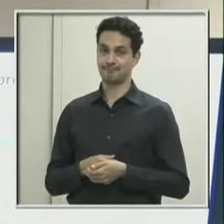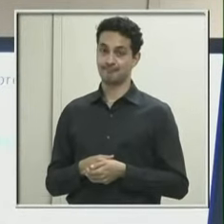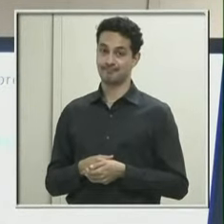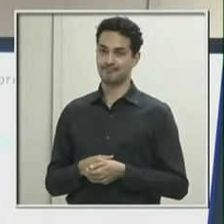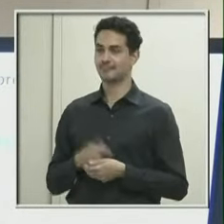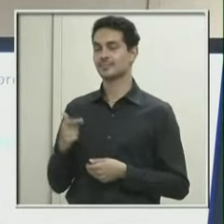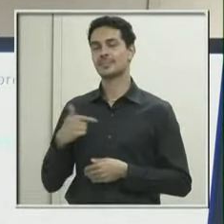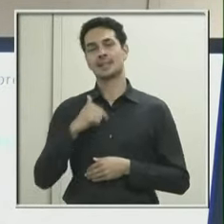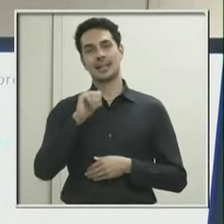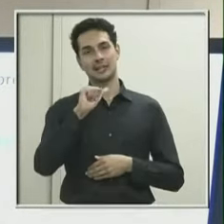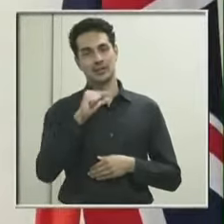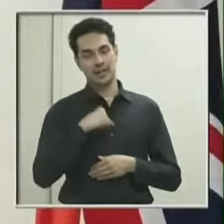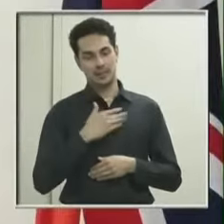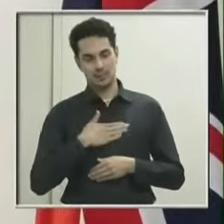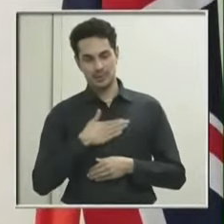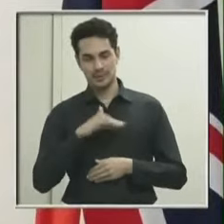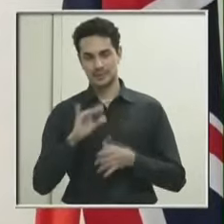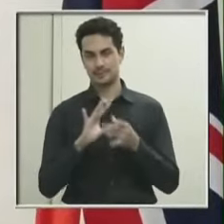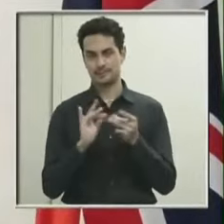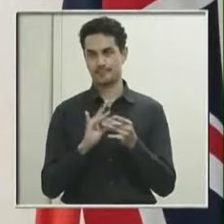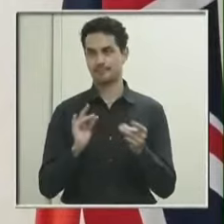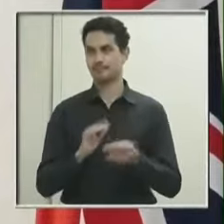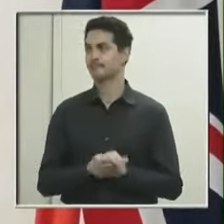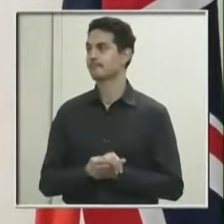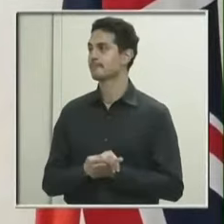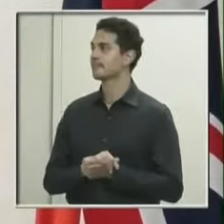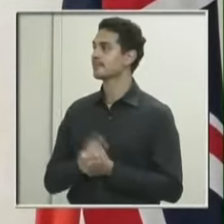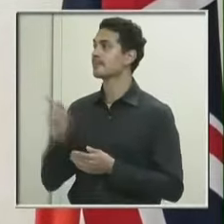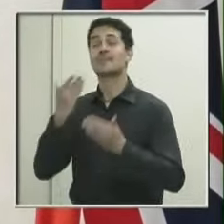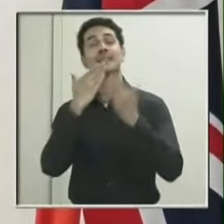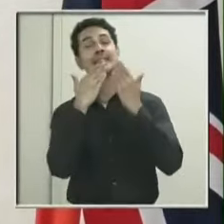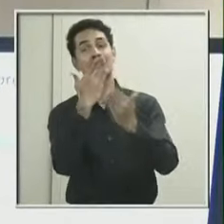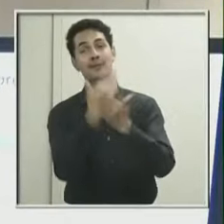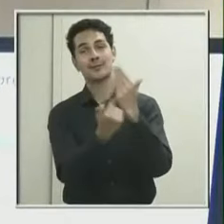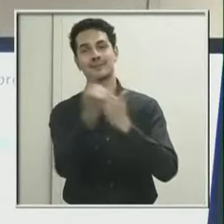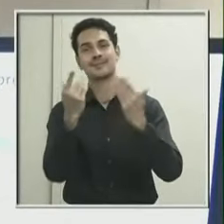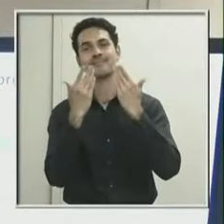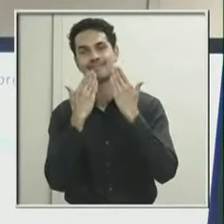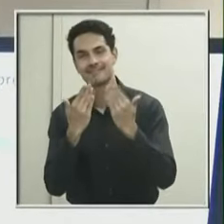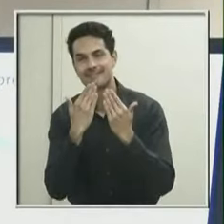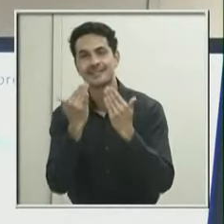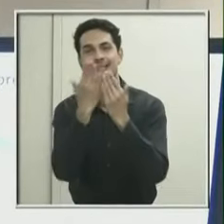I appreciate that comment. Okay, thank you, everybody. That ends